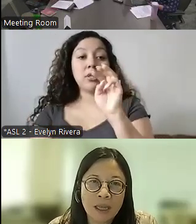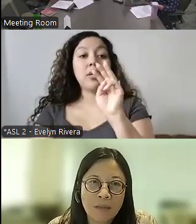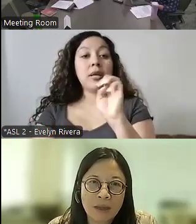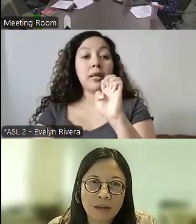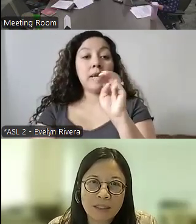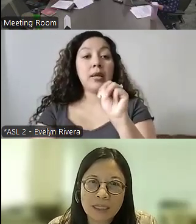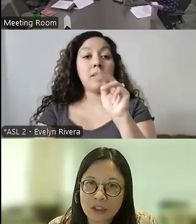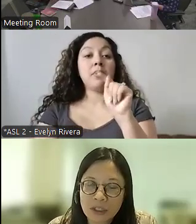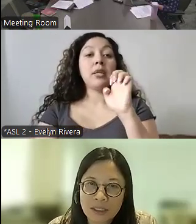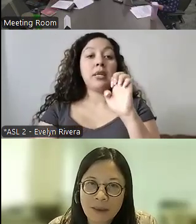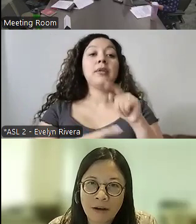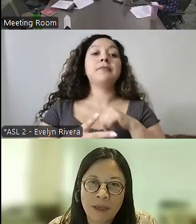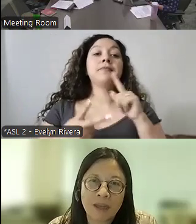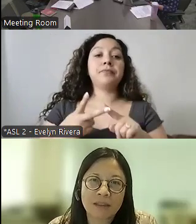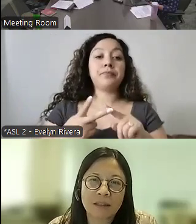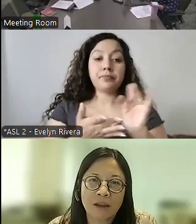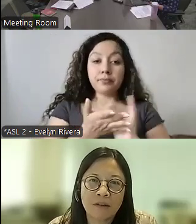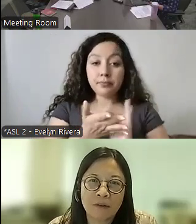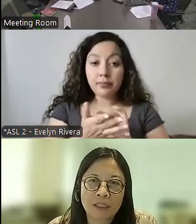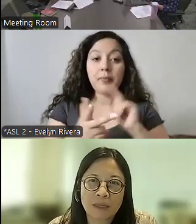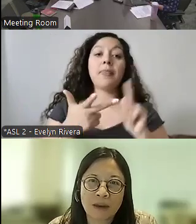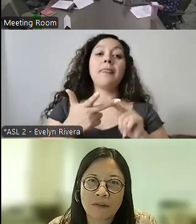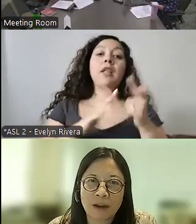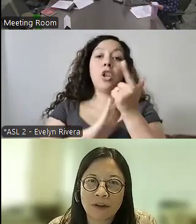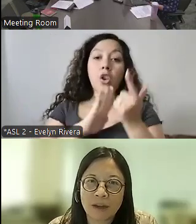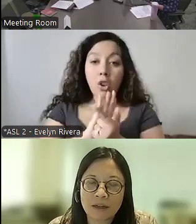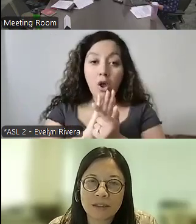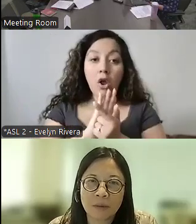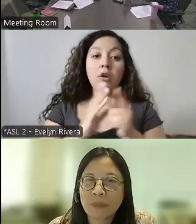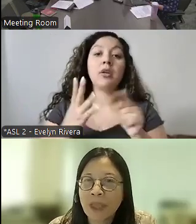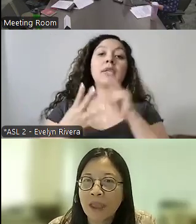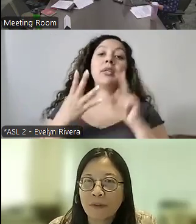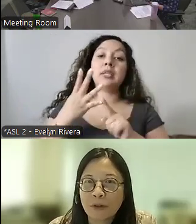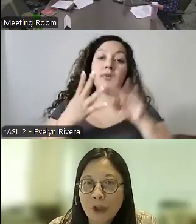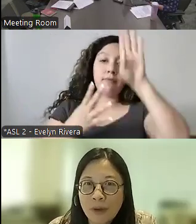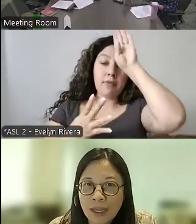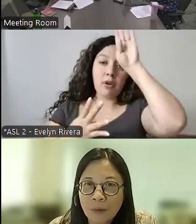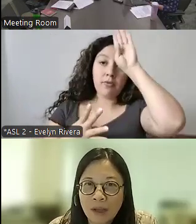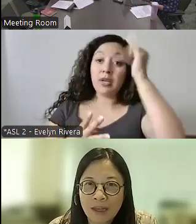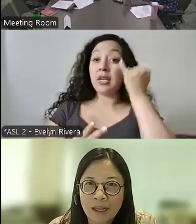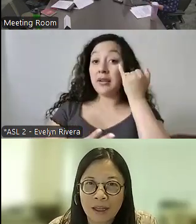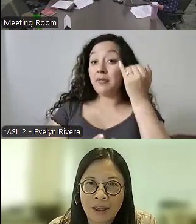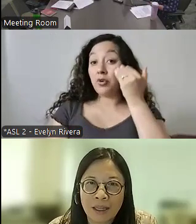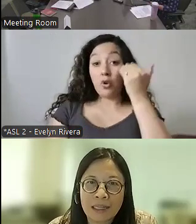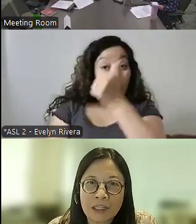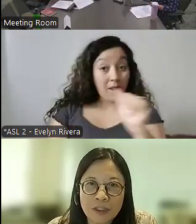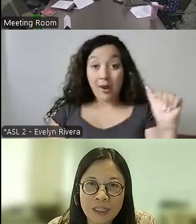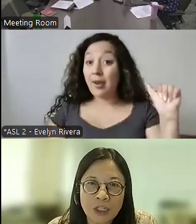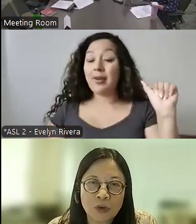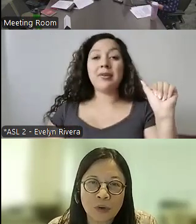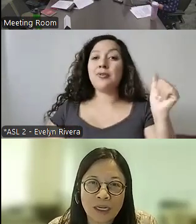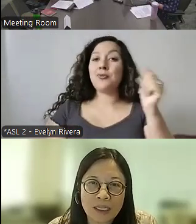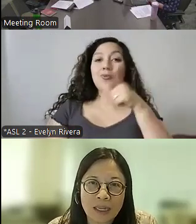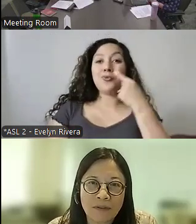emergency medical technicians, paramedics, law enforcement, and firefighters. So if you know anyone and interested